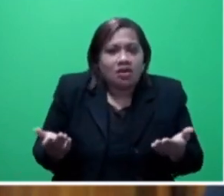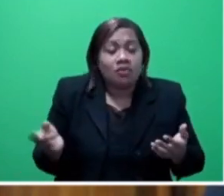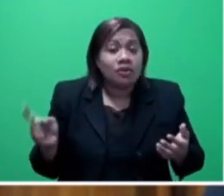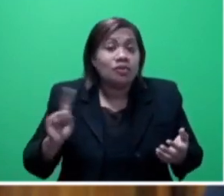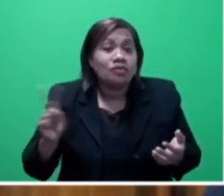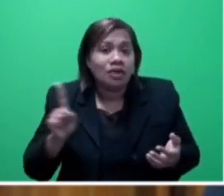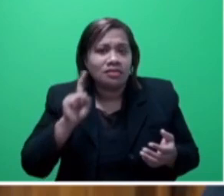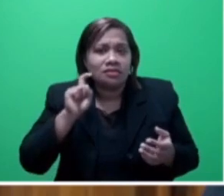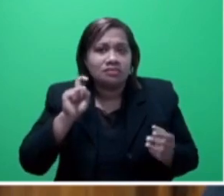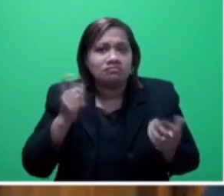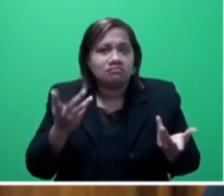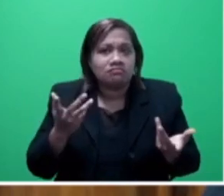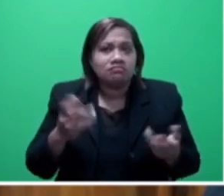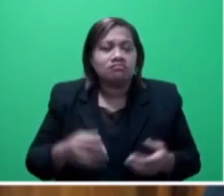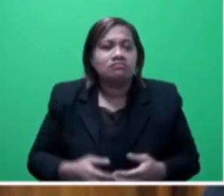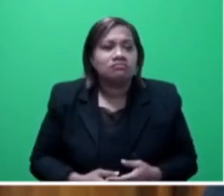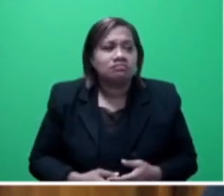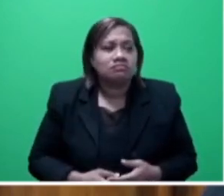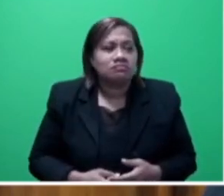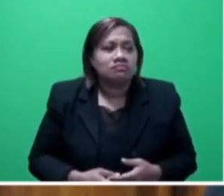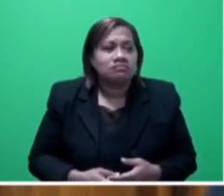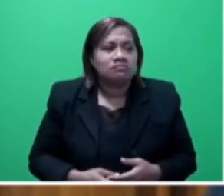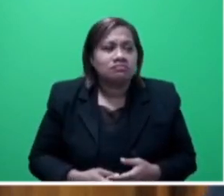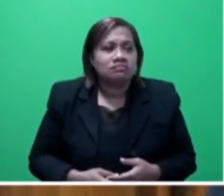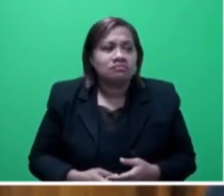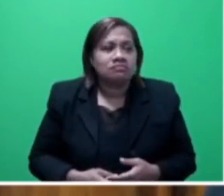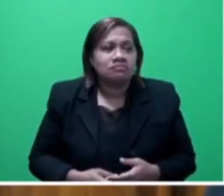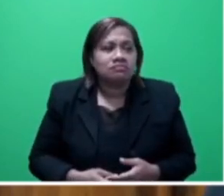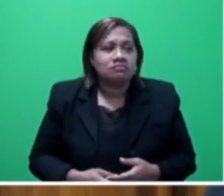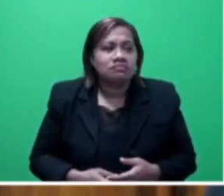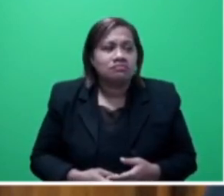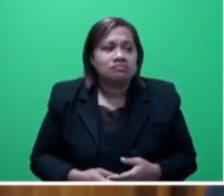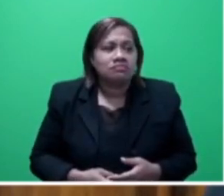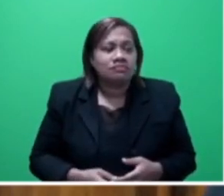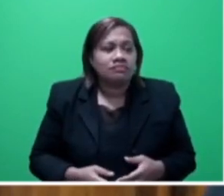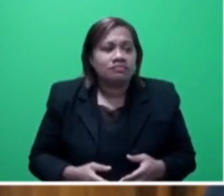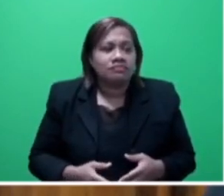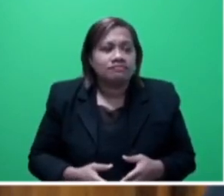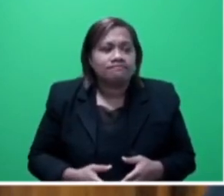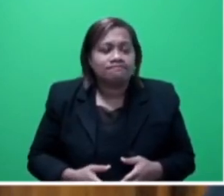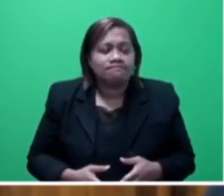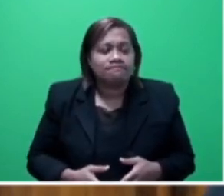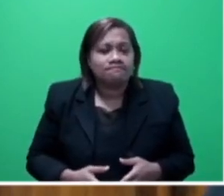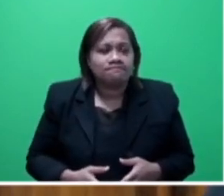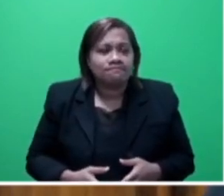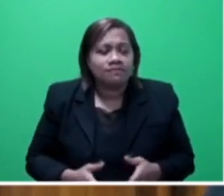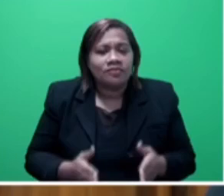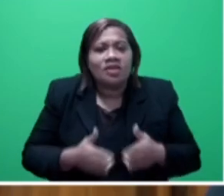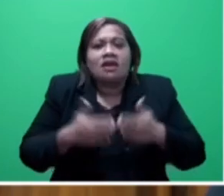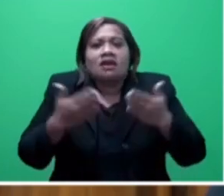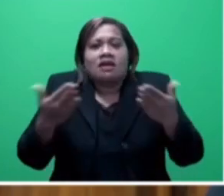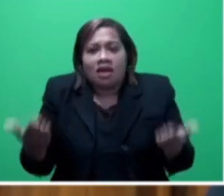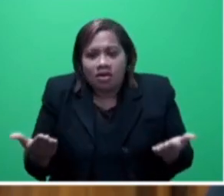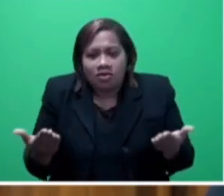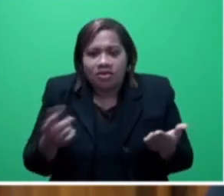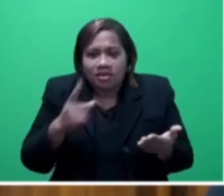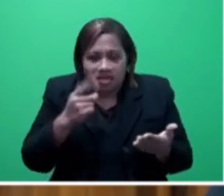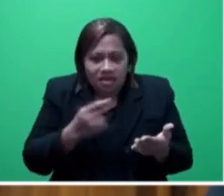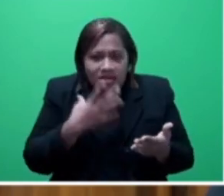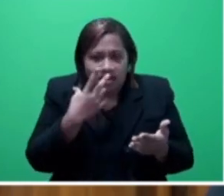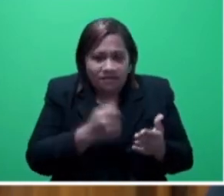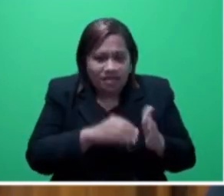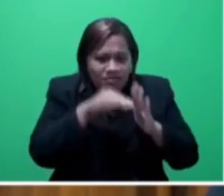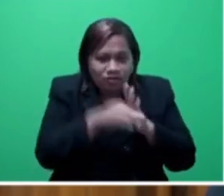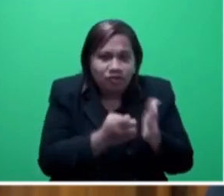going to deal with diversification of the economy, promoting new